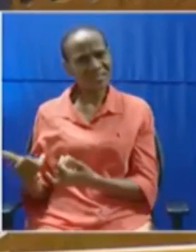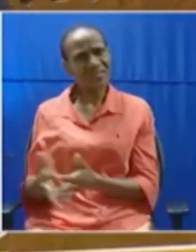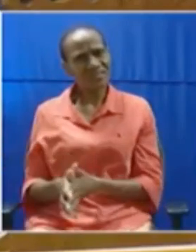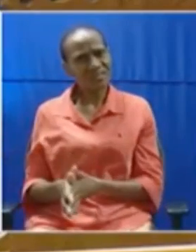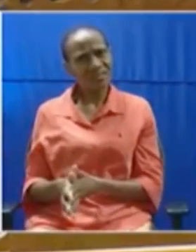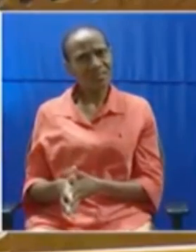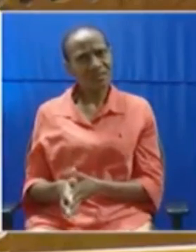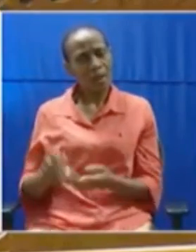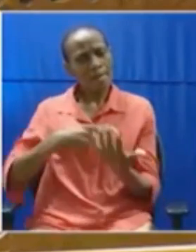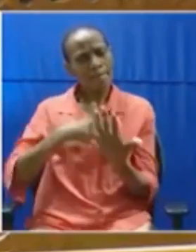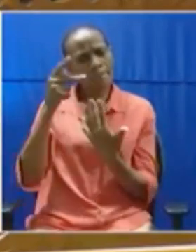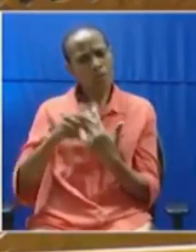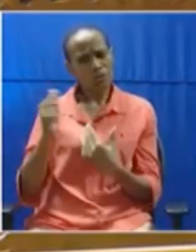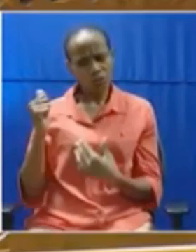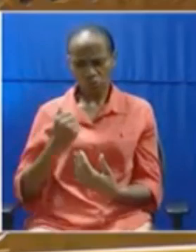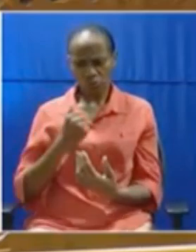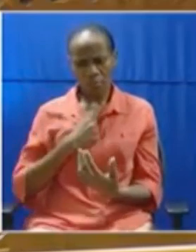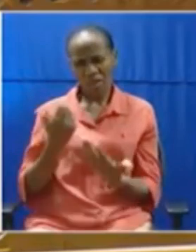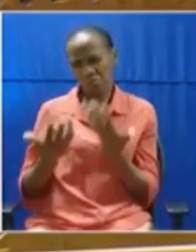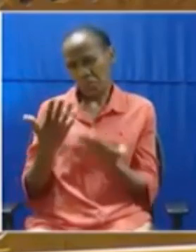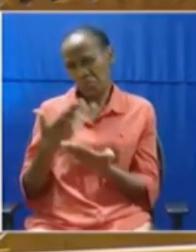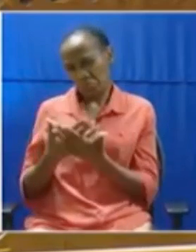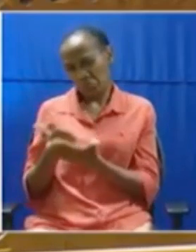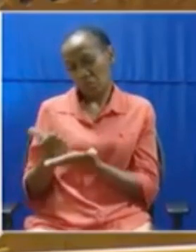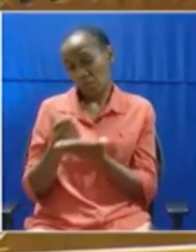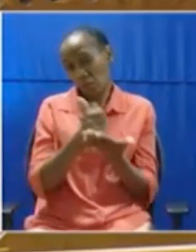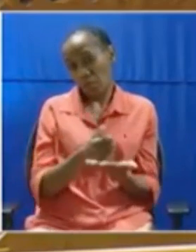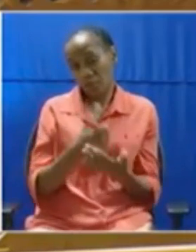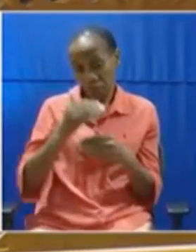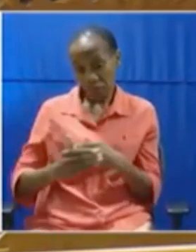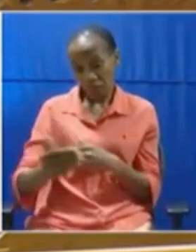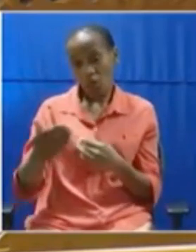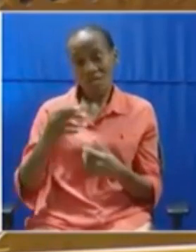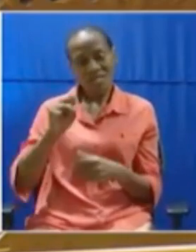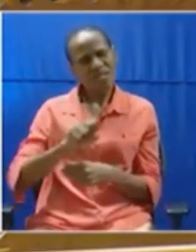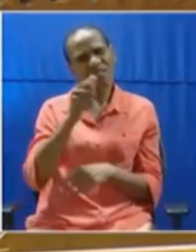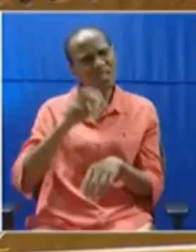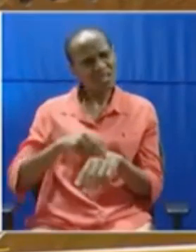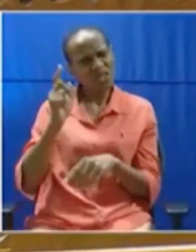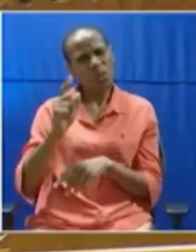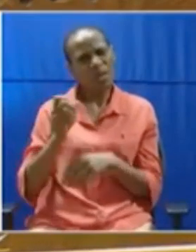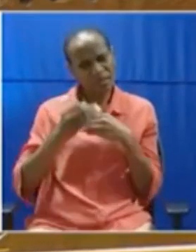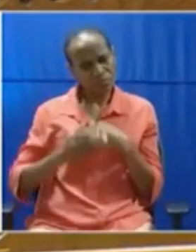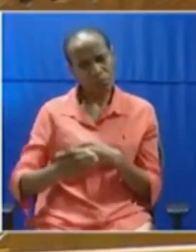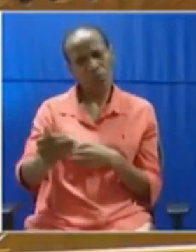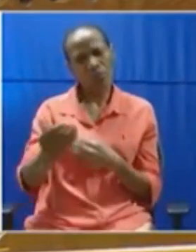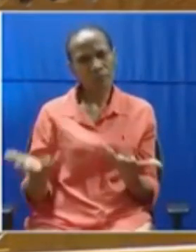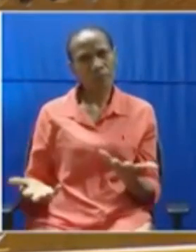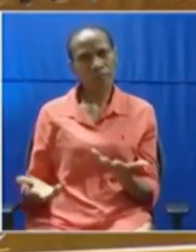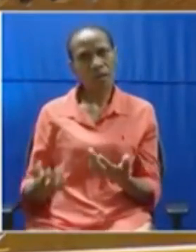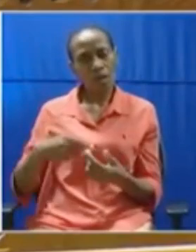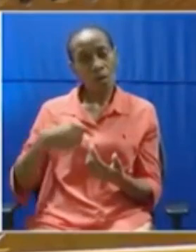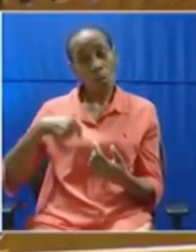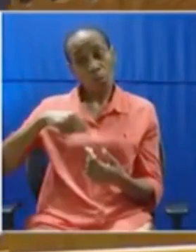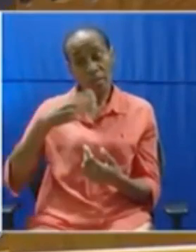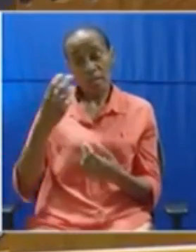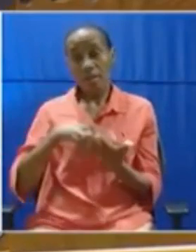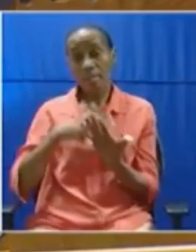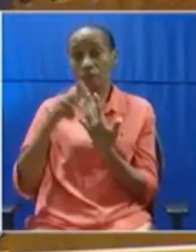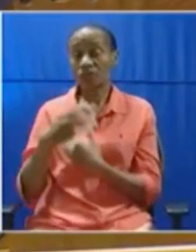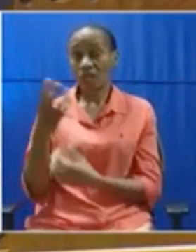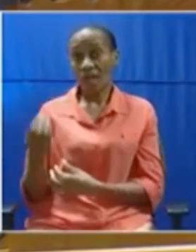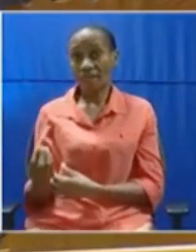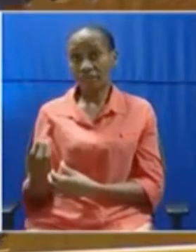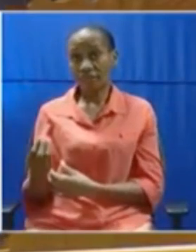of those projects just to perhaps help you on what needs to happen in South Africa going forward, we had a project, or we still have